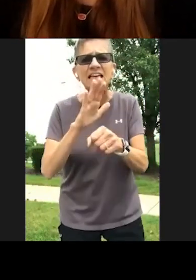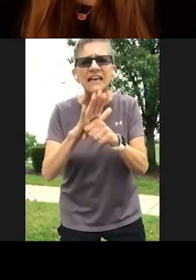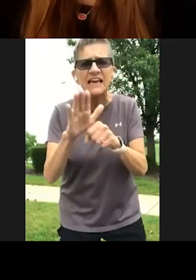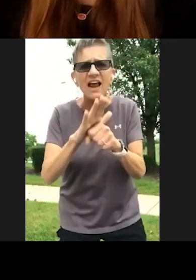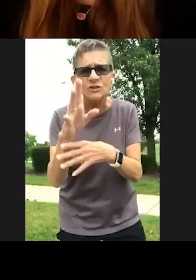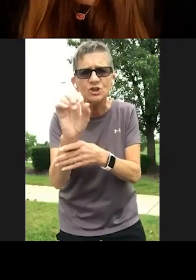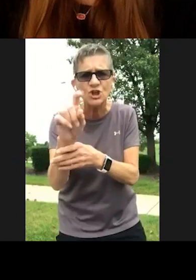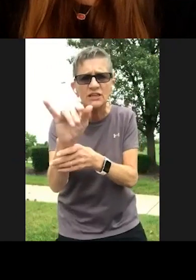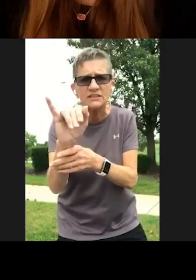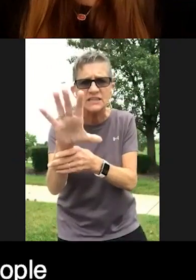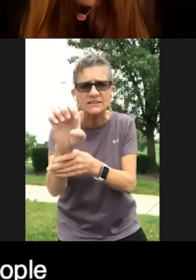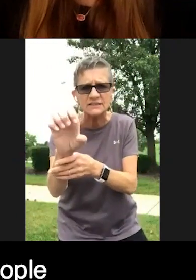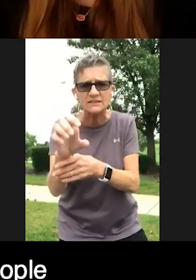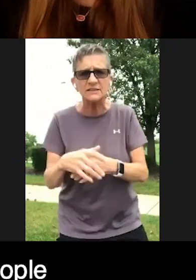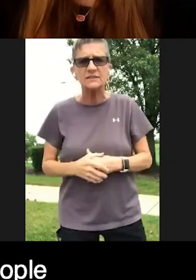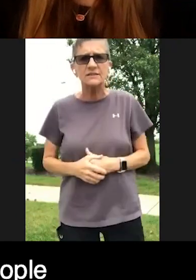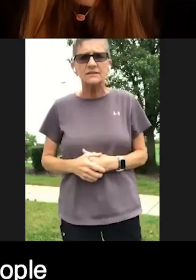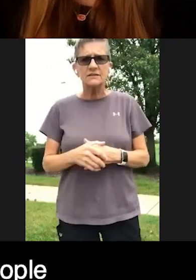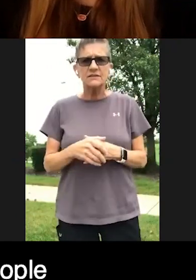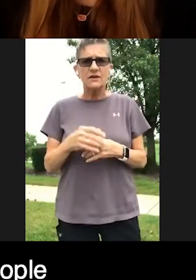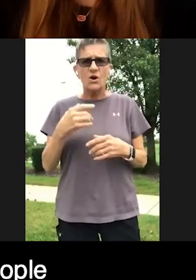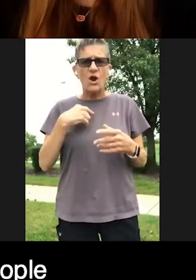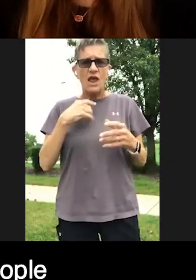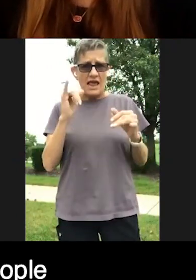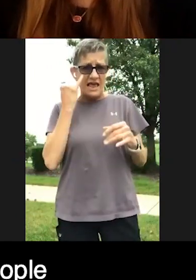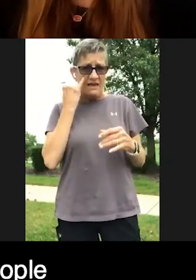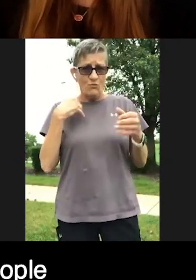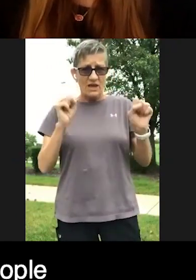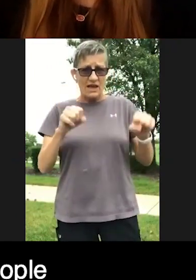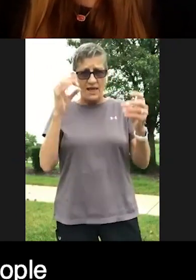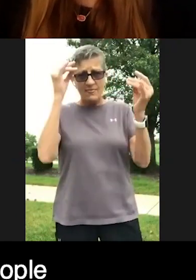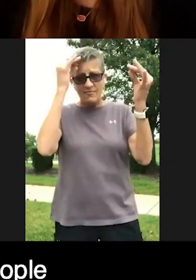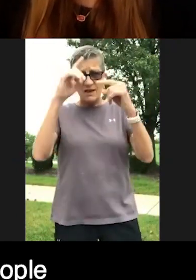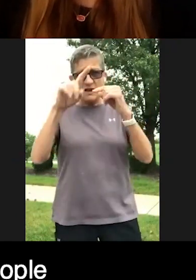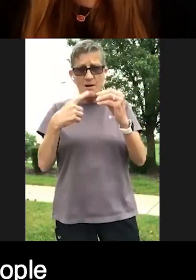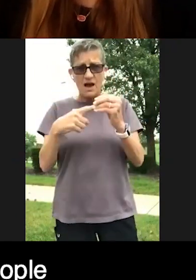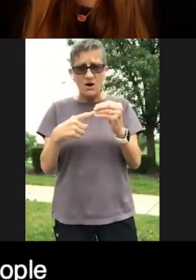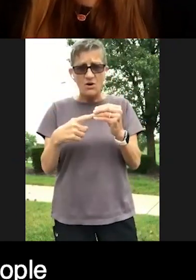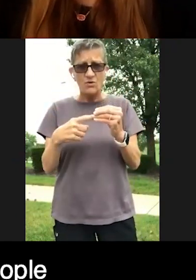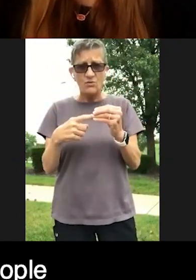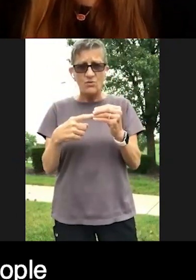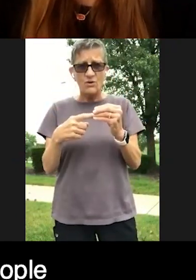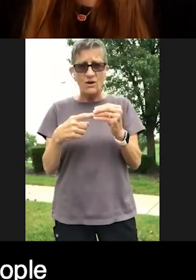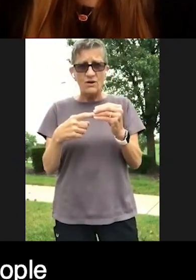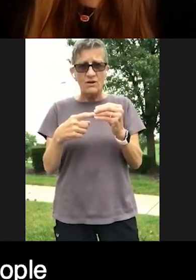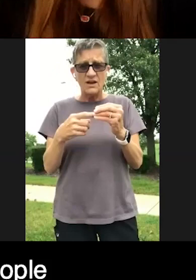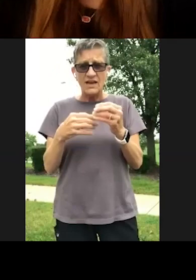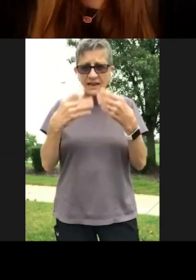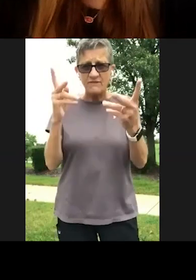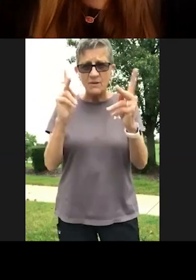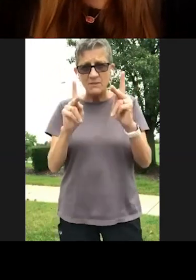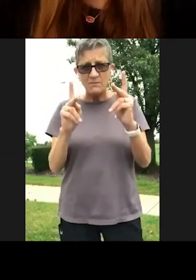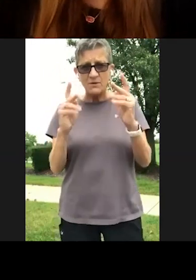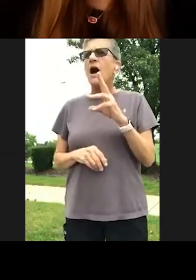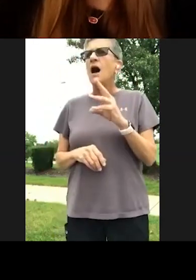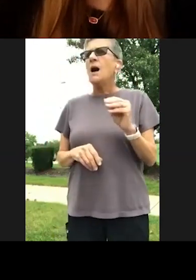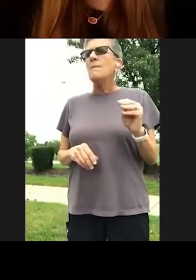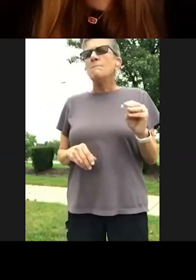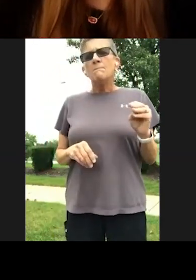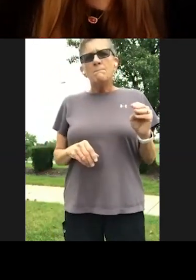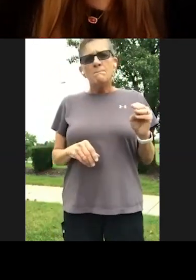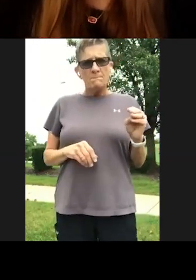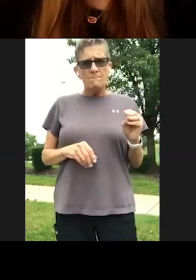kind of think about giving people access, equal access to our classes?